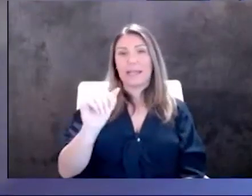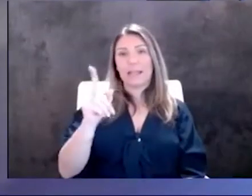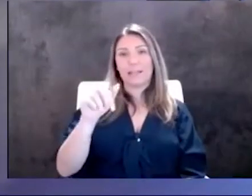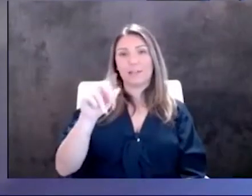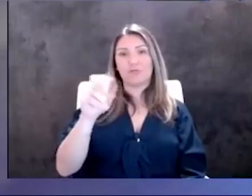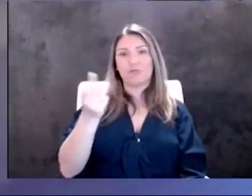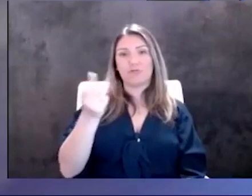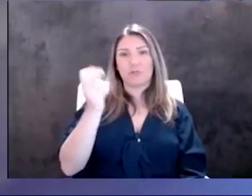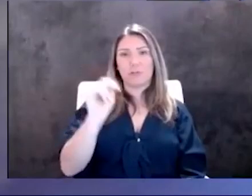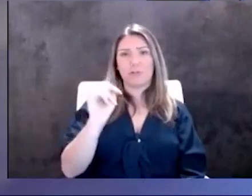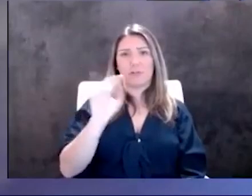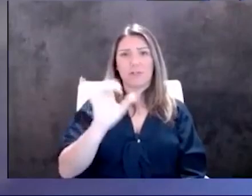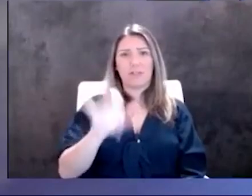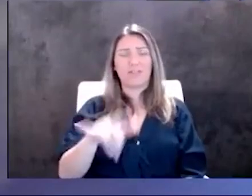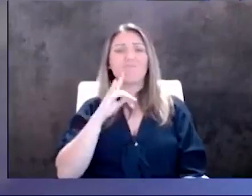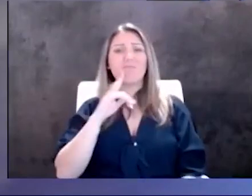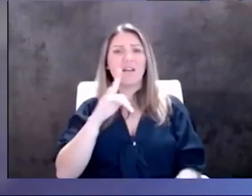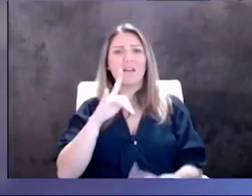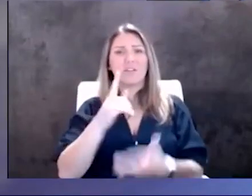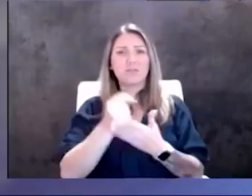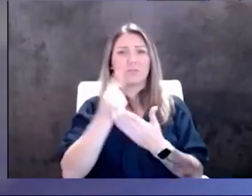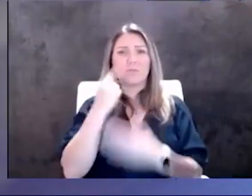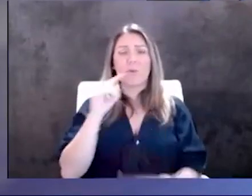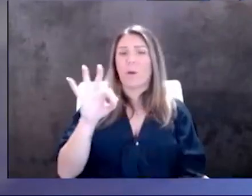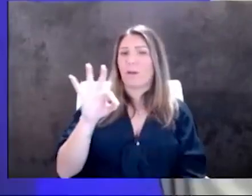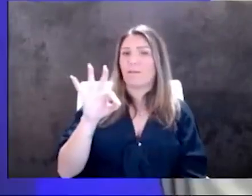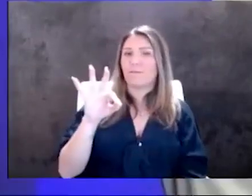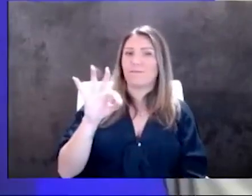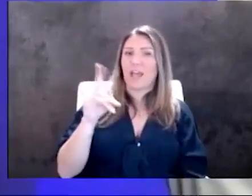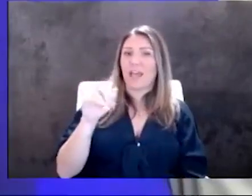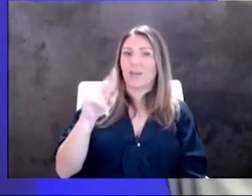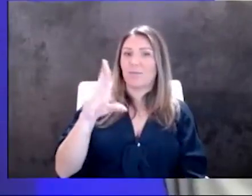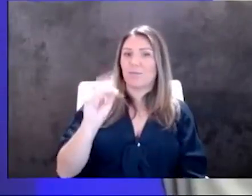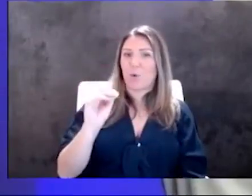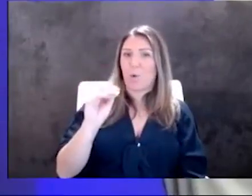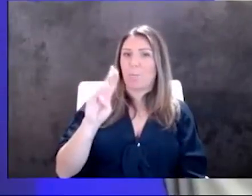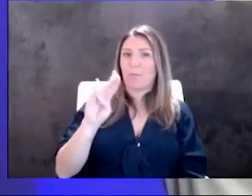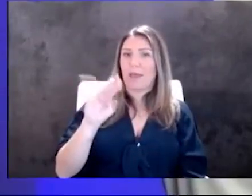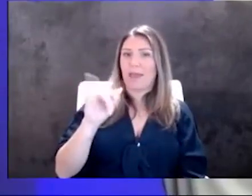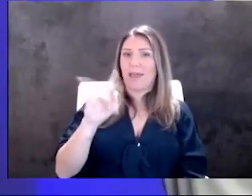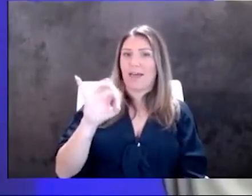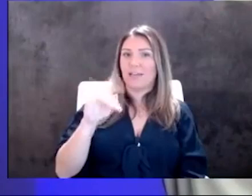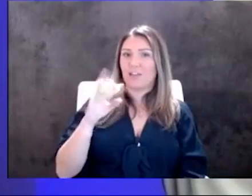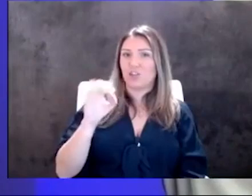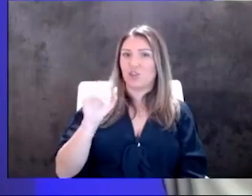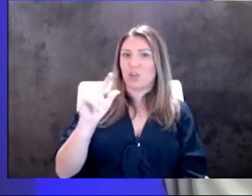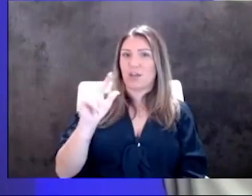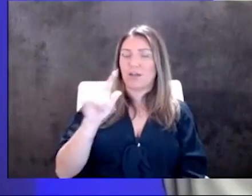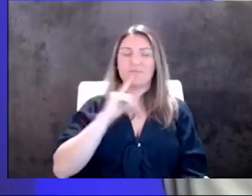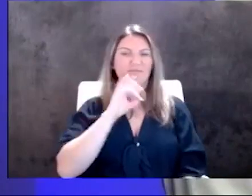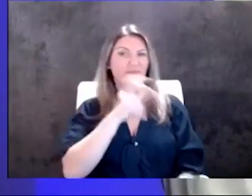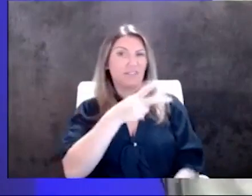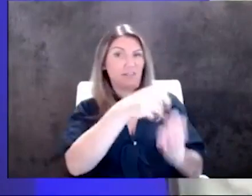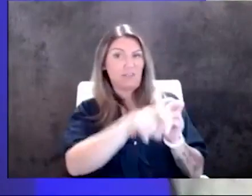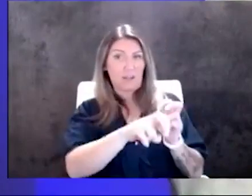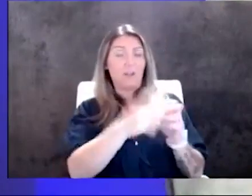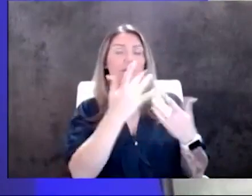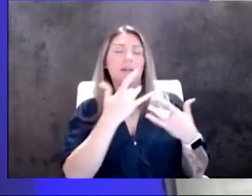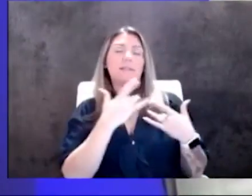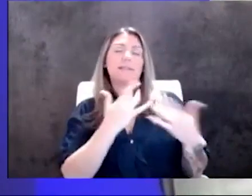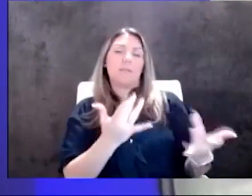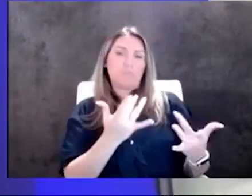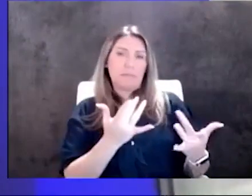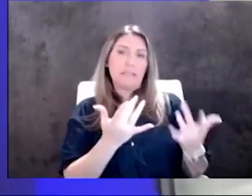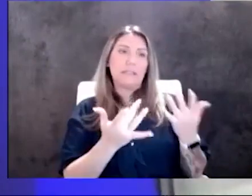for fibromyalgia? That's a tough one. So again, as I mentioned, typically we want to see some sort of